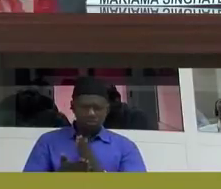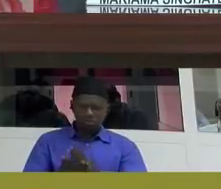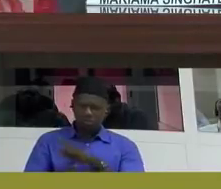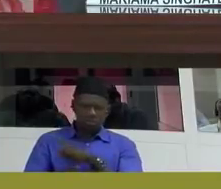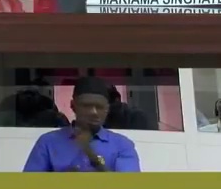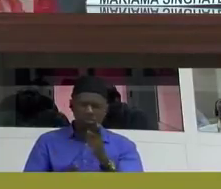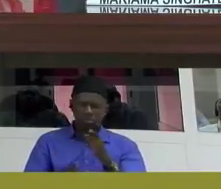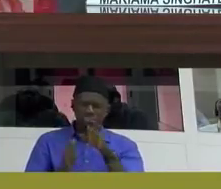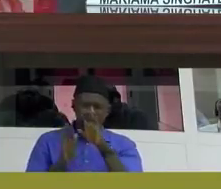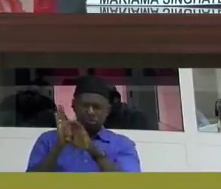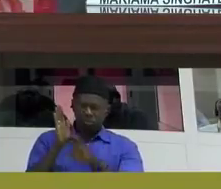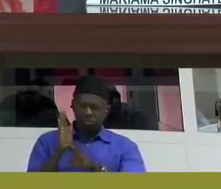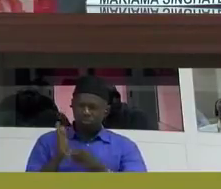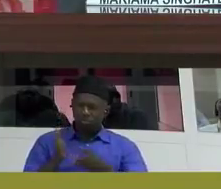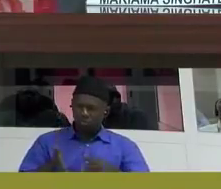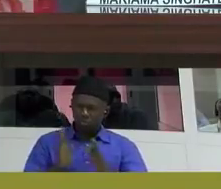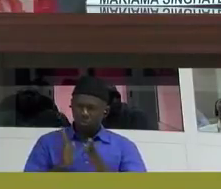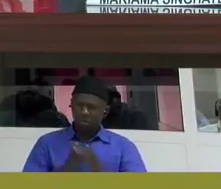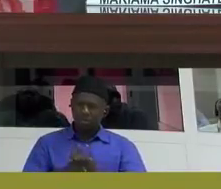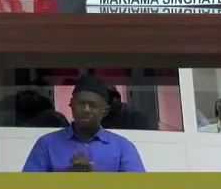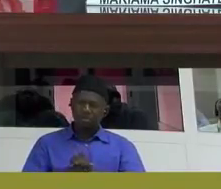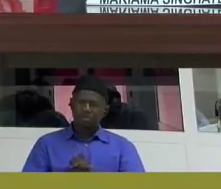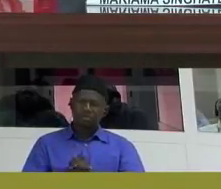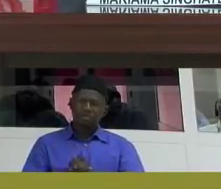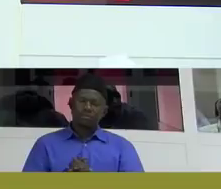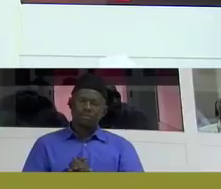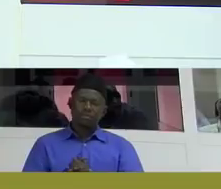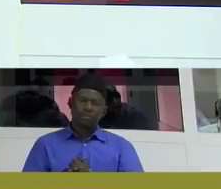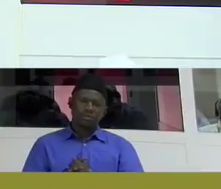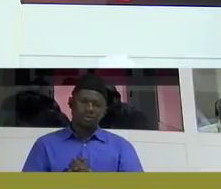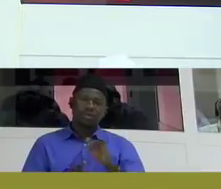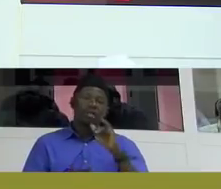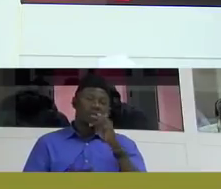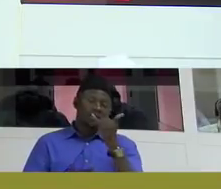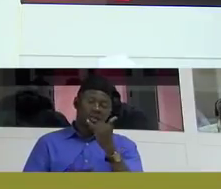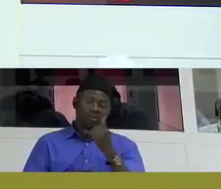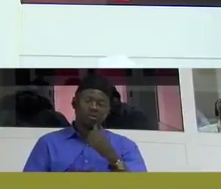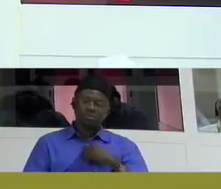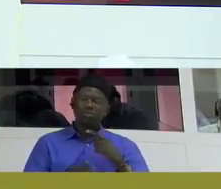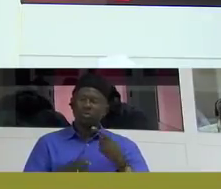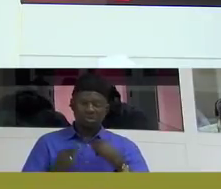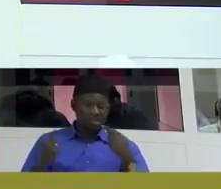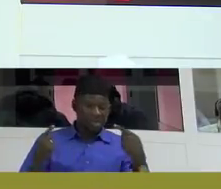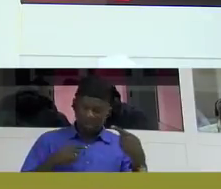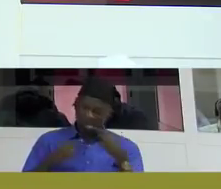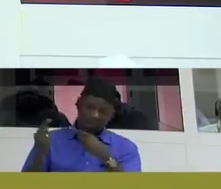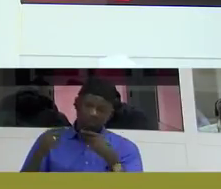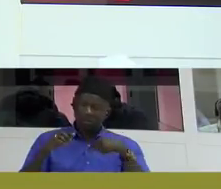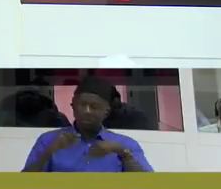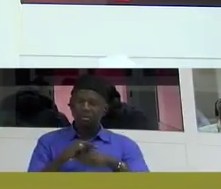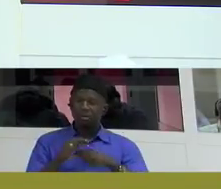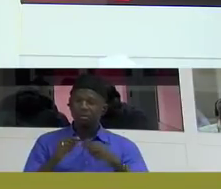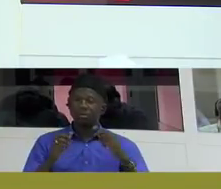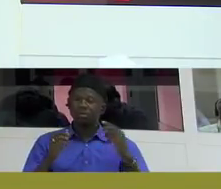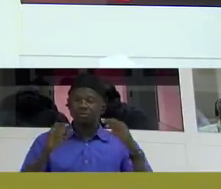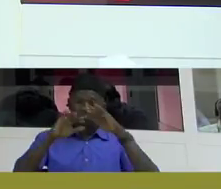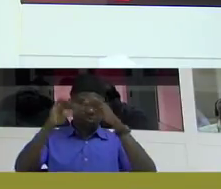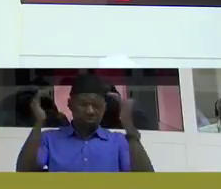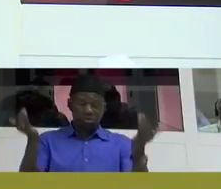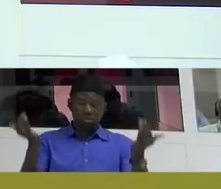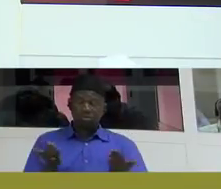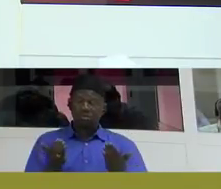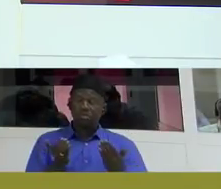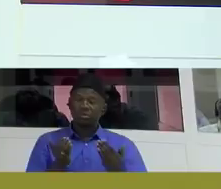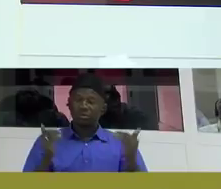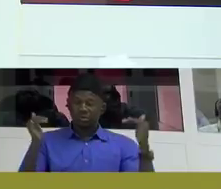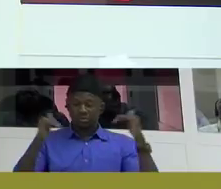unconstitutional? Yes, and it was argued even in public gathering, seminars, workshop,